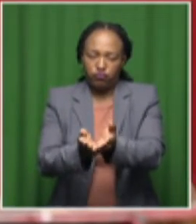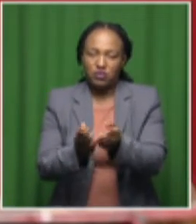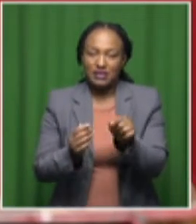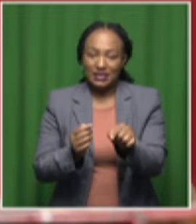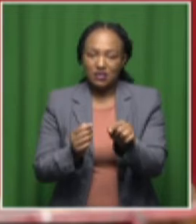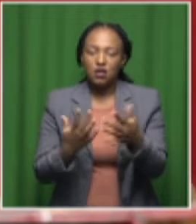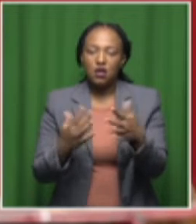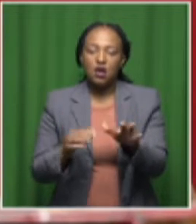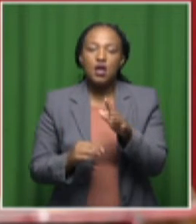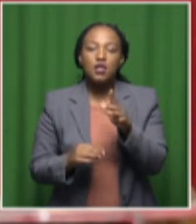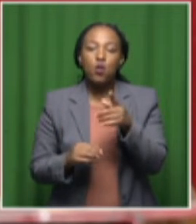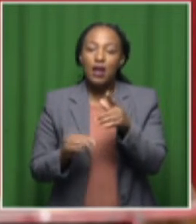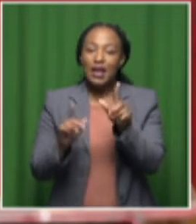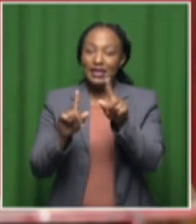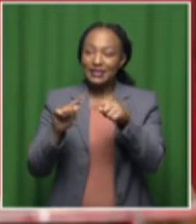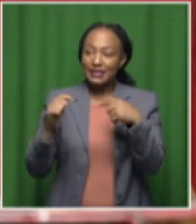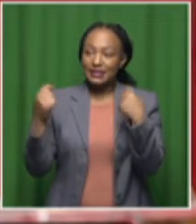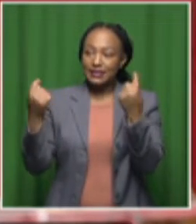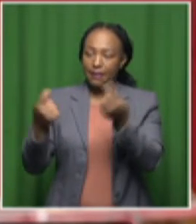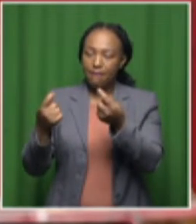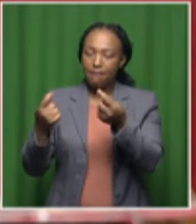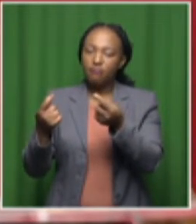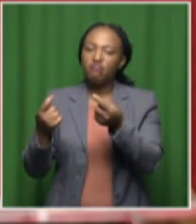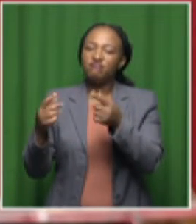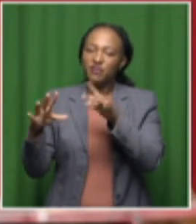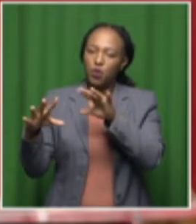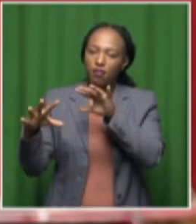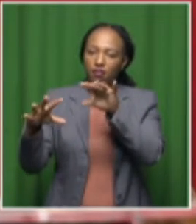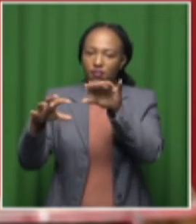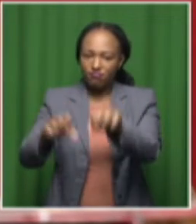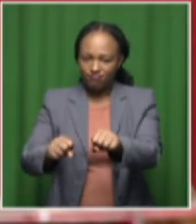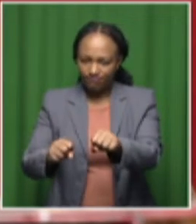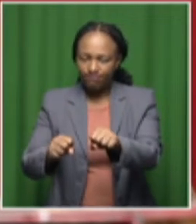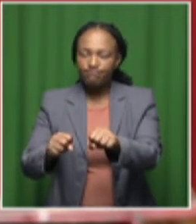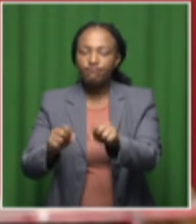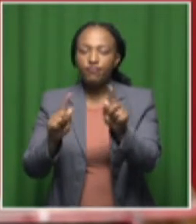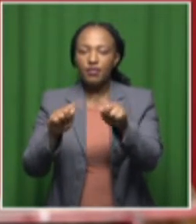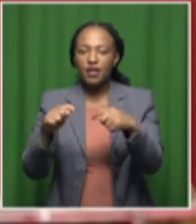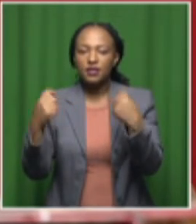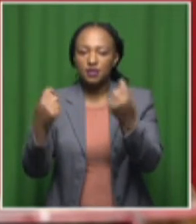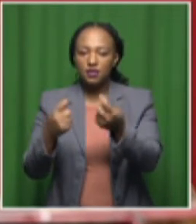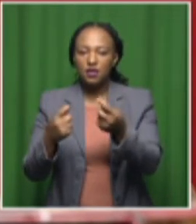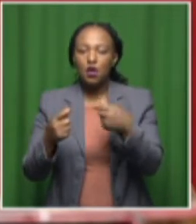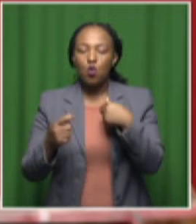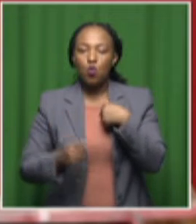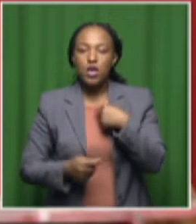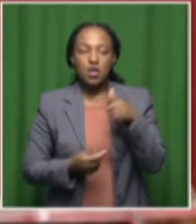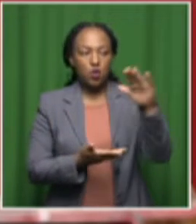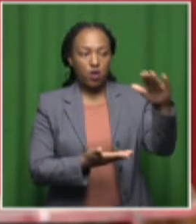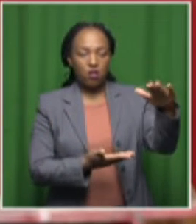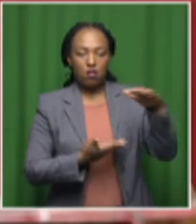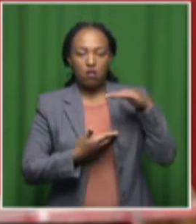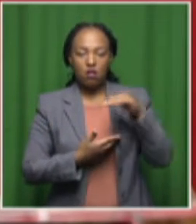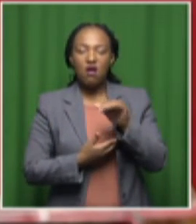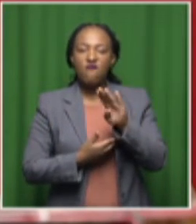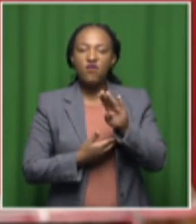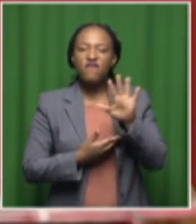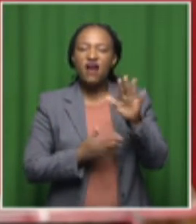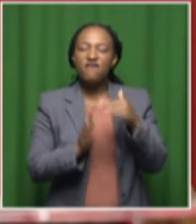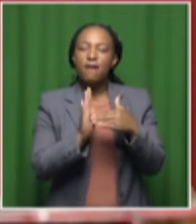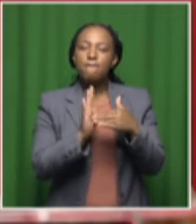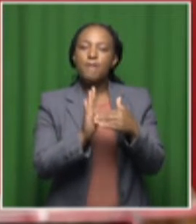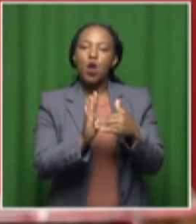taking on the crew, and in addition, of course, we get 45 million rand in the transaction.